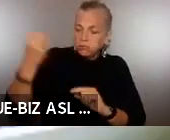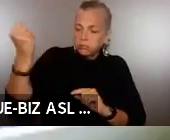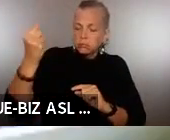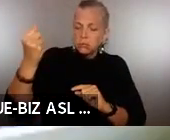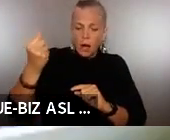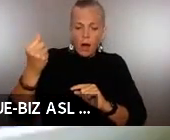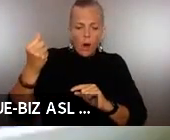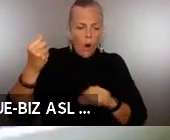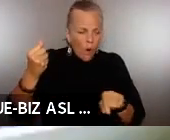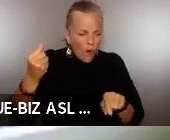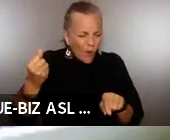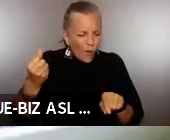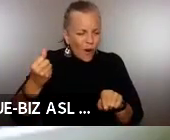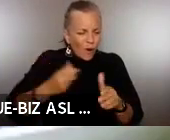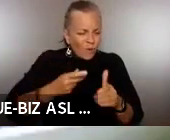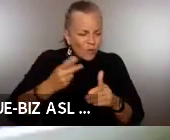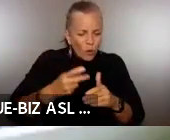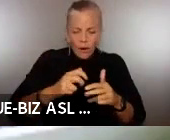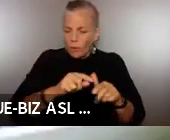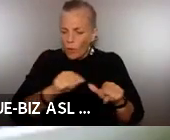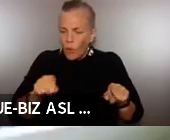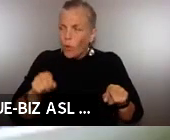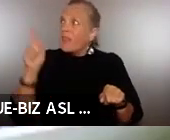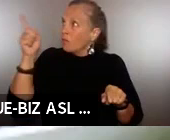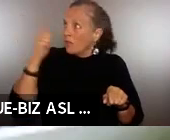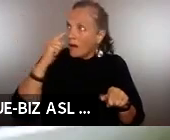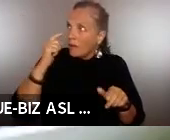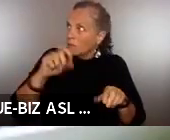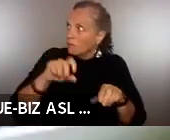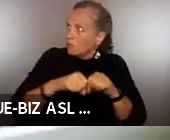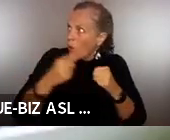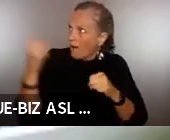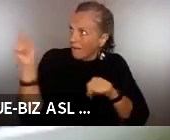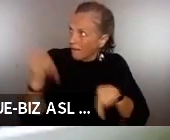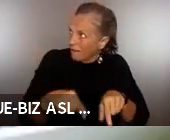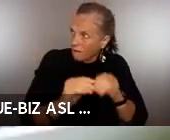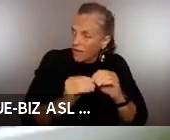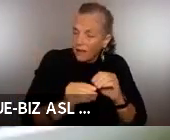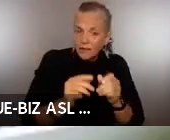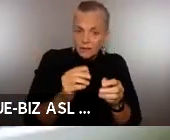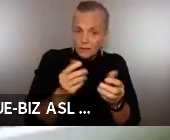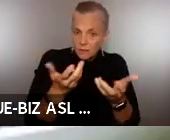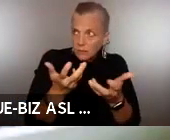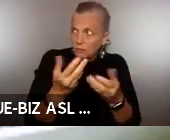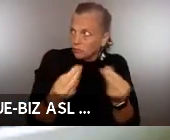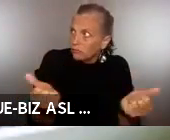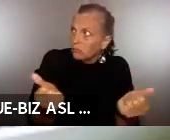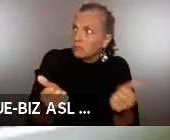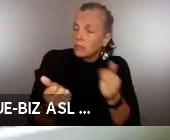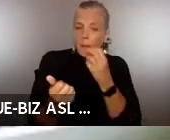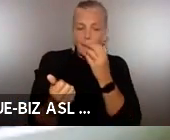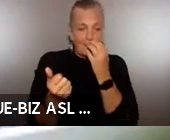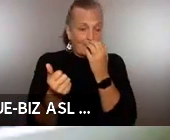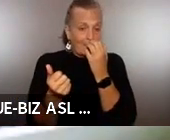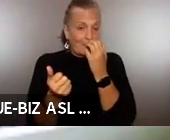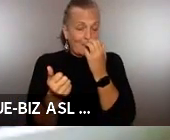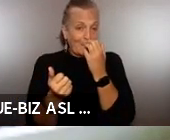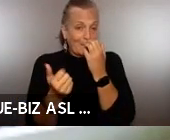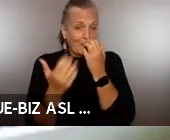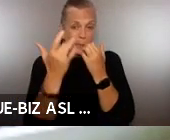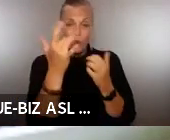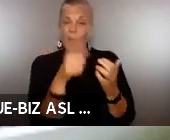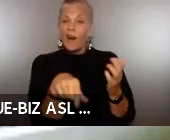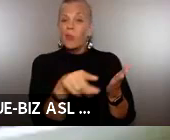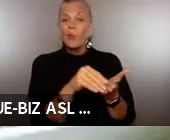correcting whatever they think is broken about this program. because students no longer